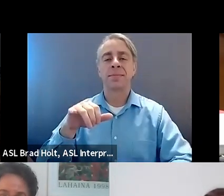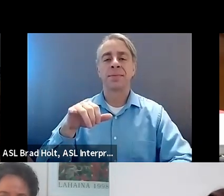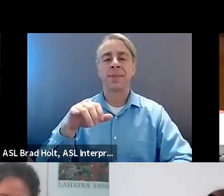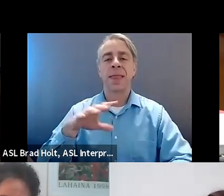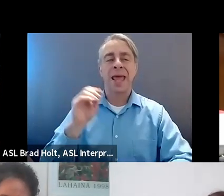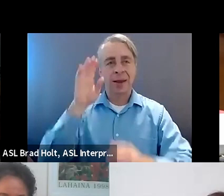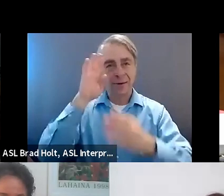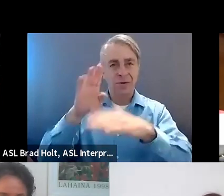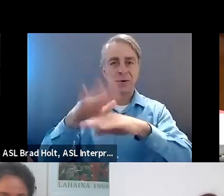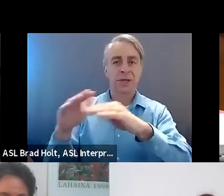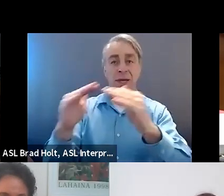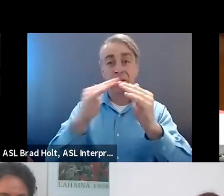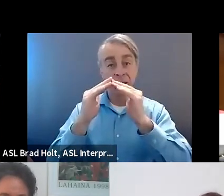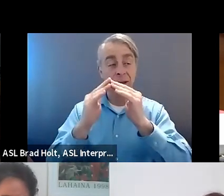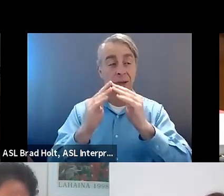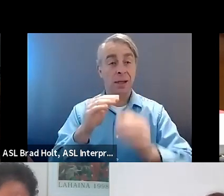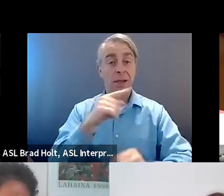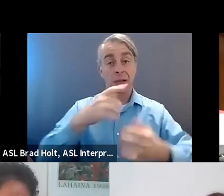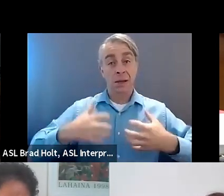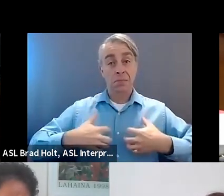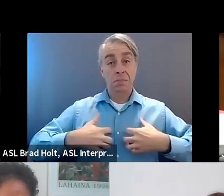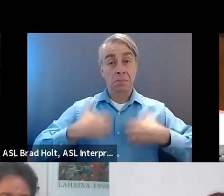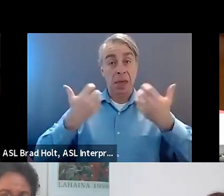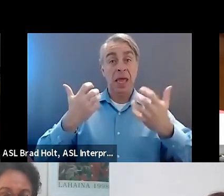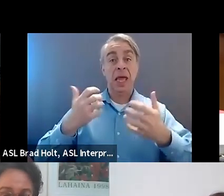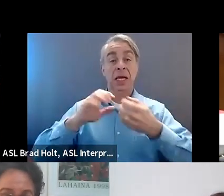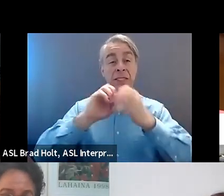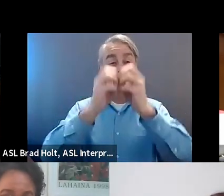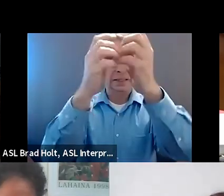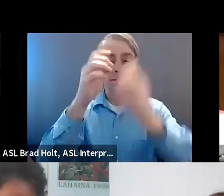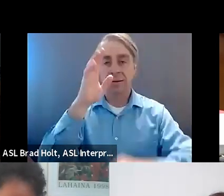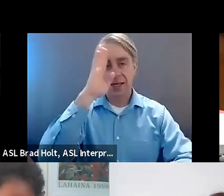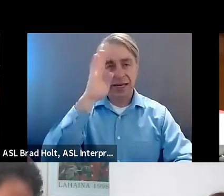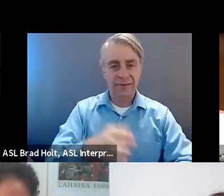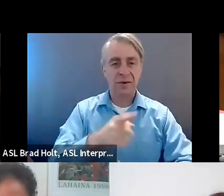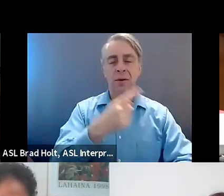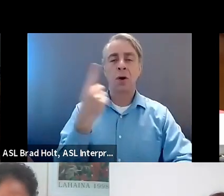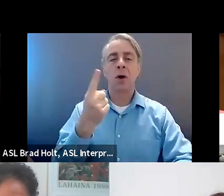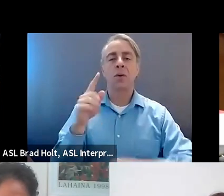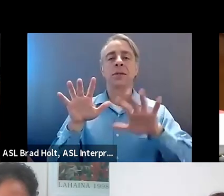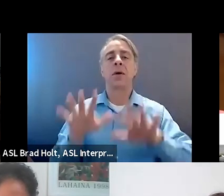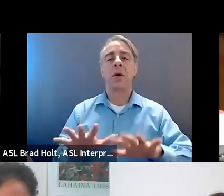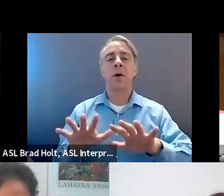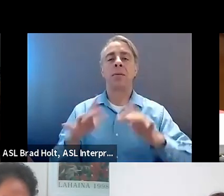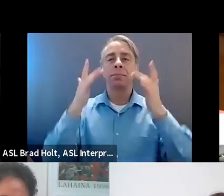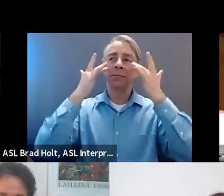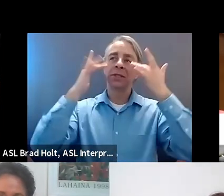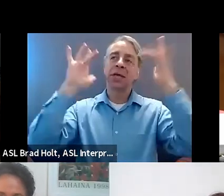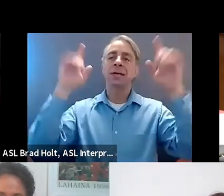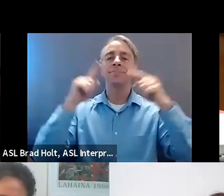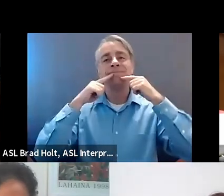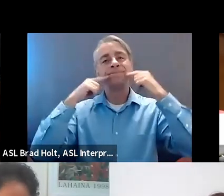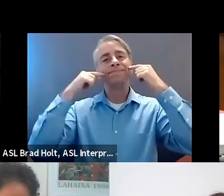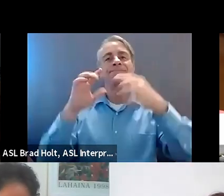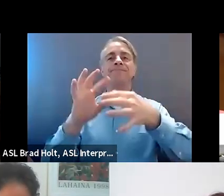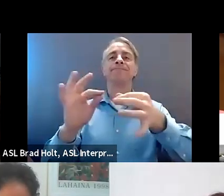that calm demeanor, that little twinkle in the eye that makes people want to listen. One headline from an article about Ed